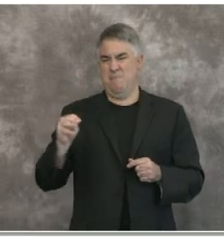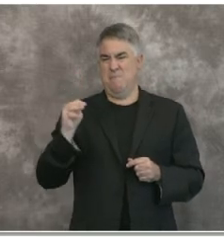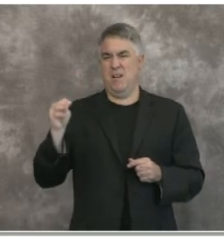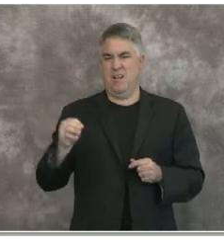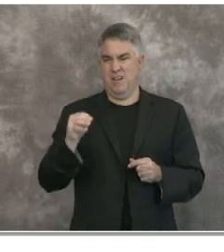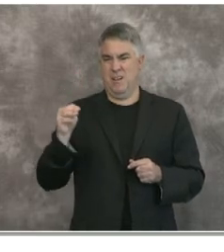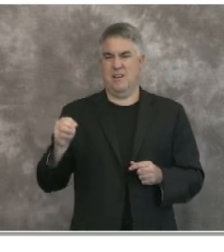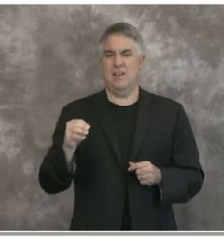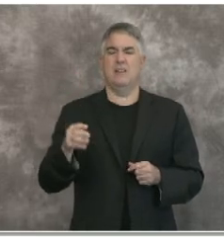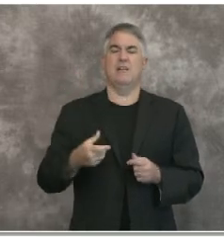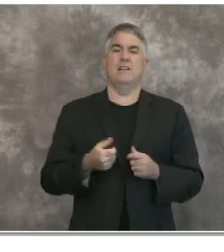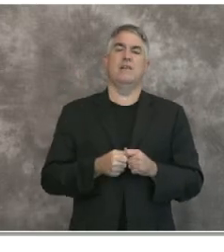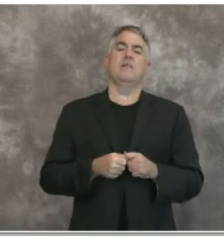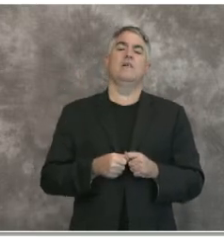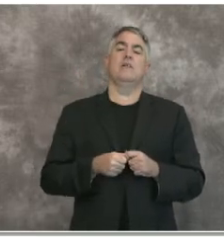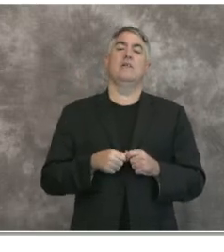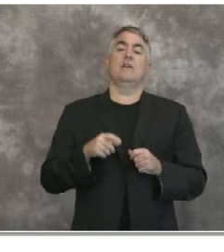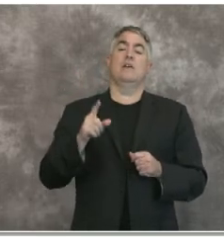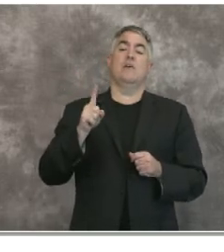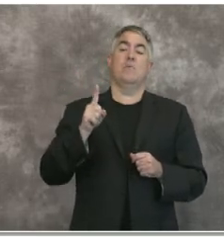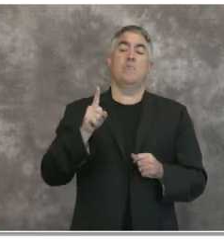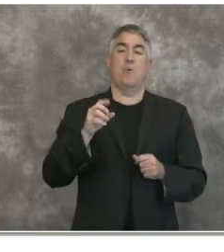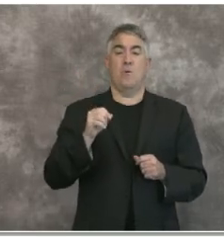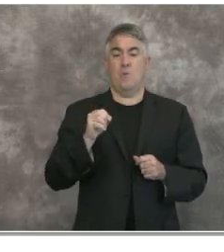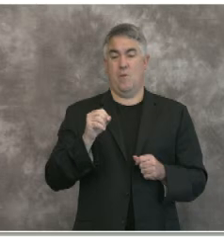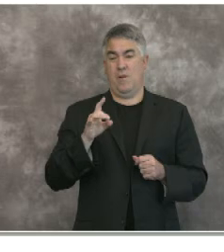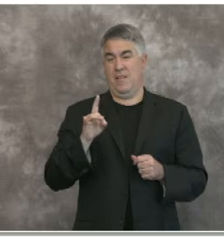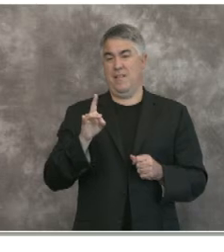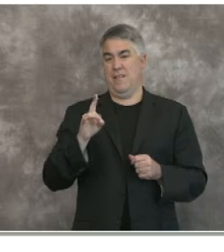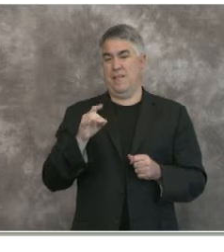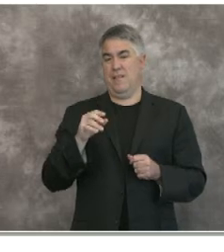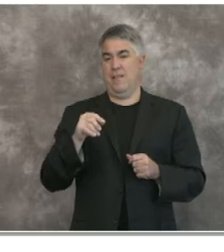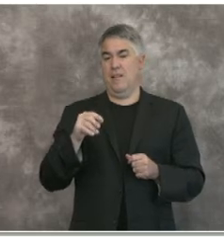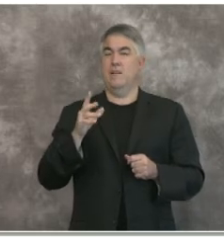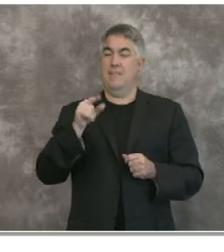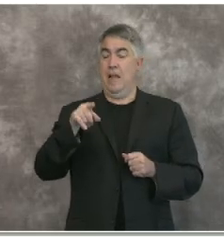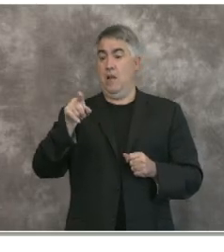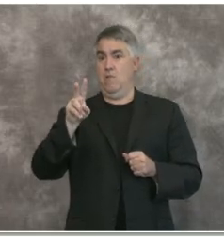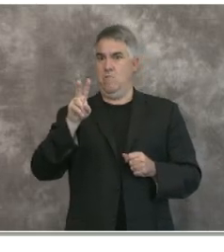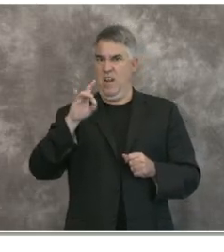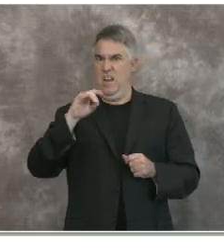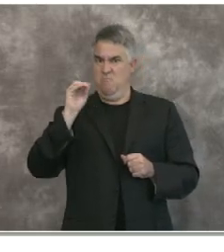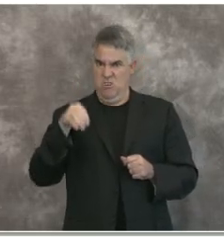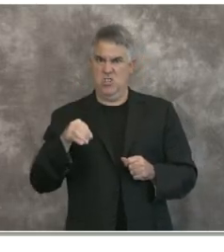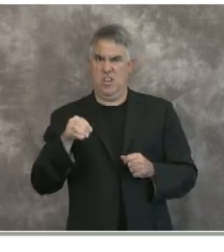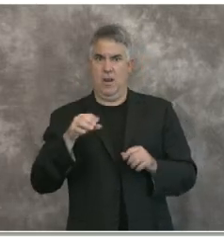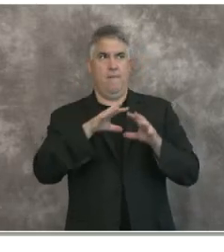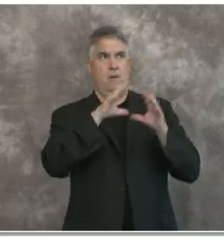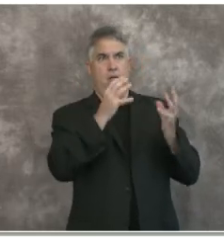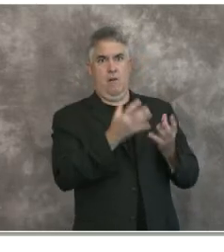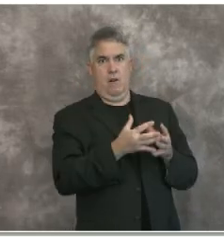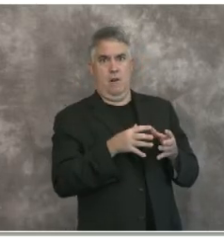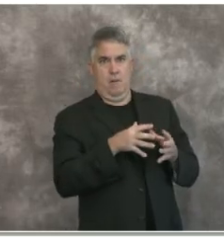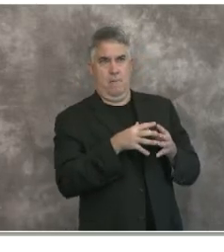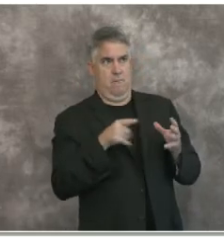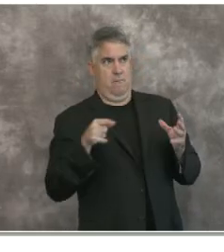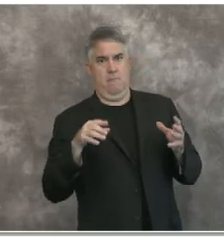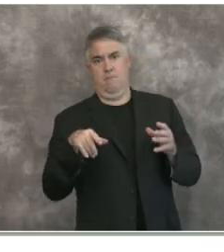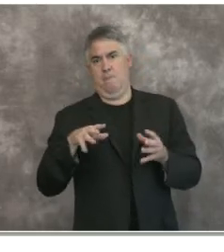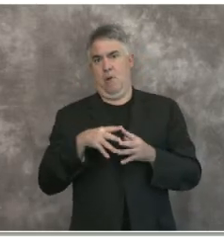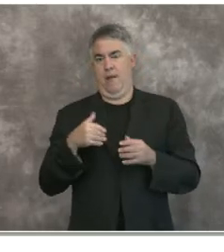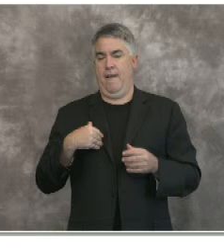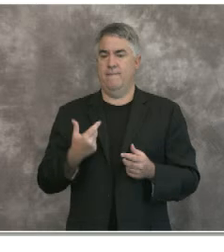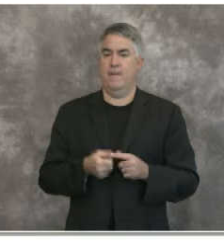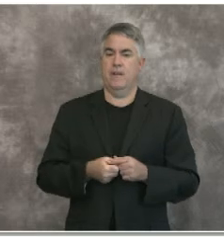million positive cases, now at 28% of the global number, and includes almost